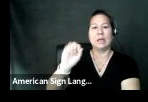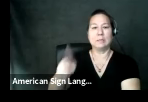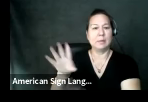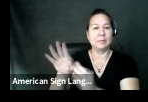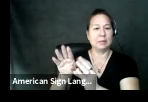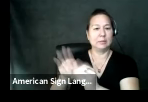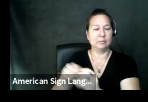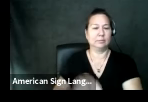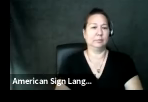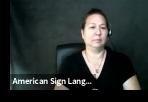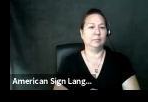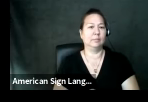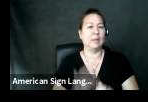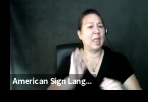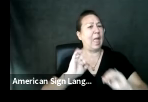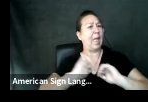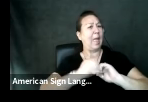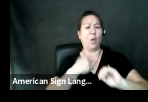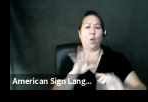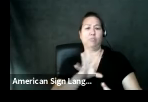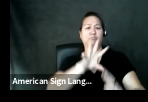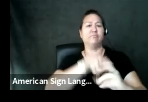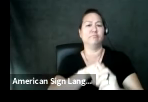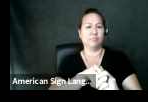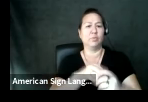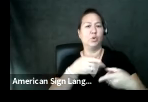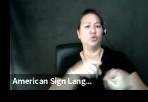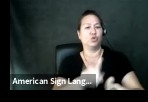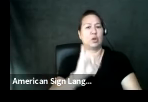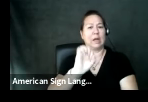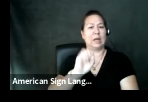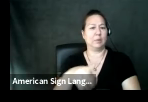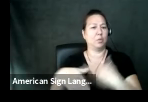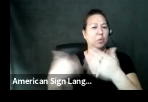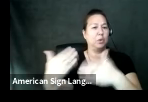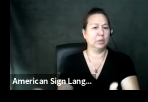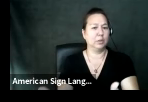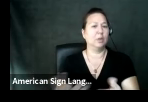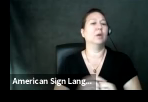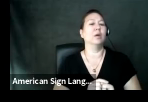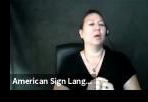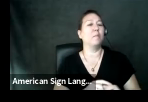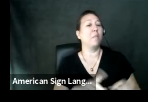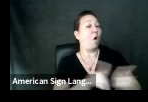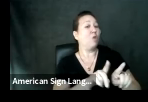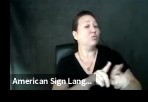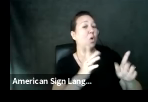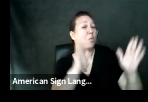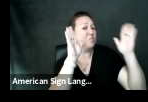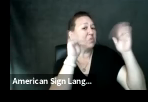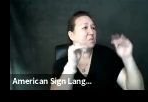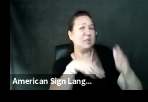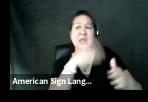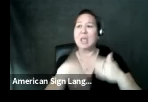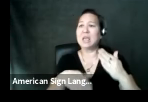How can I participate in the IEP process? And what might I expect at the end of the IEP meeting? Now that that meeting is